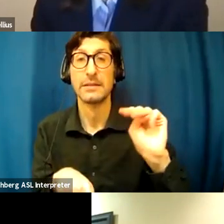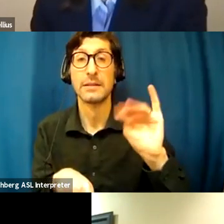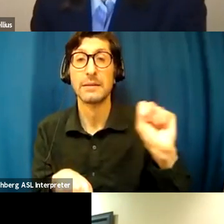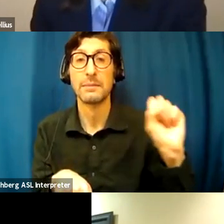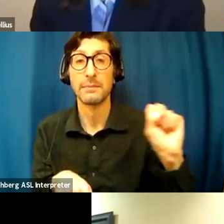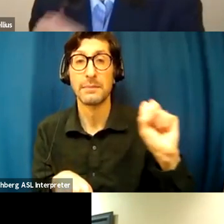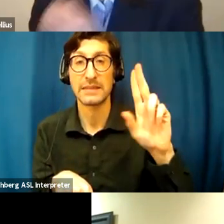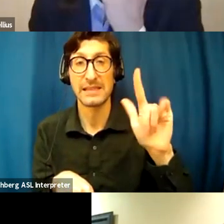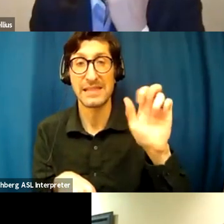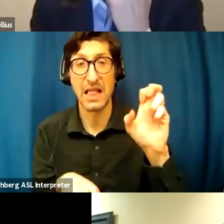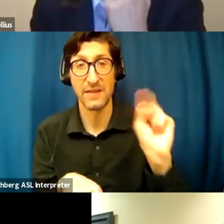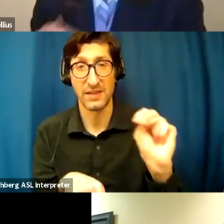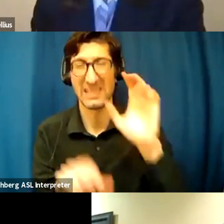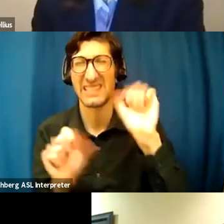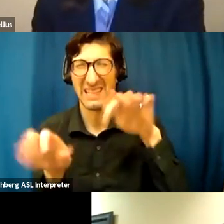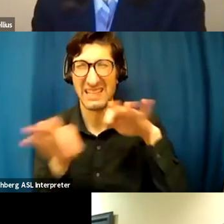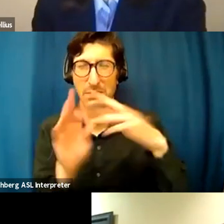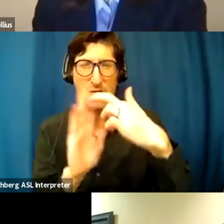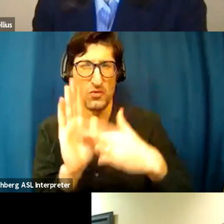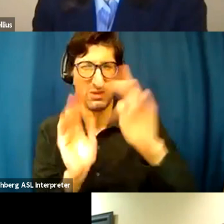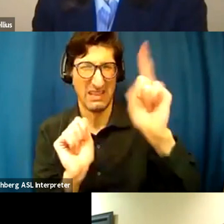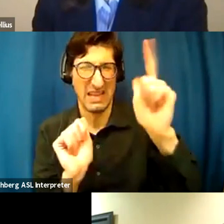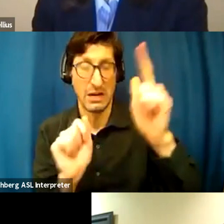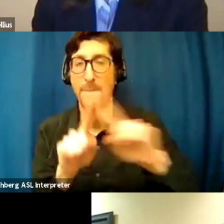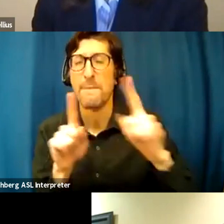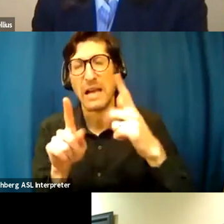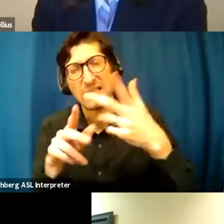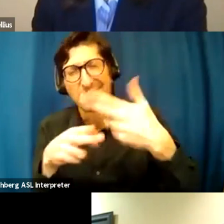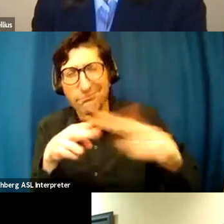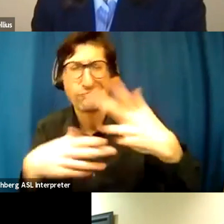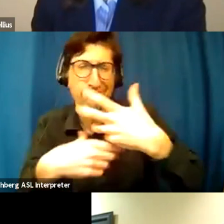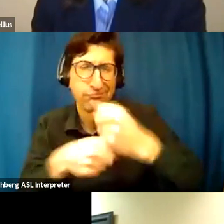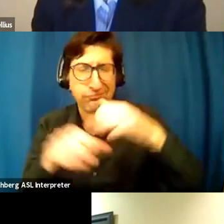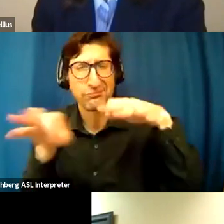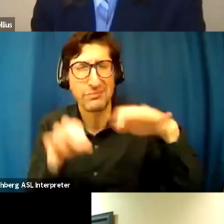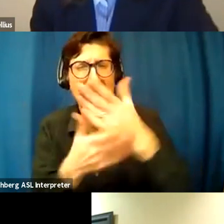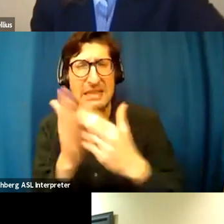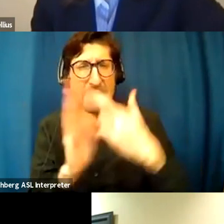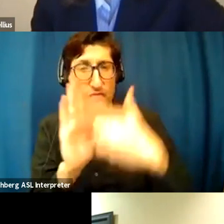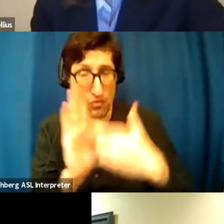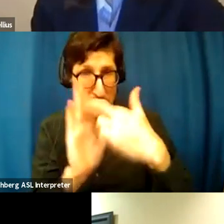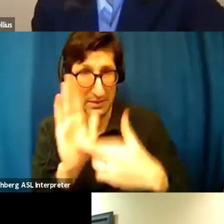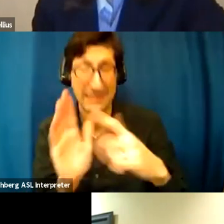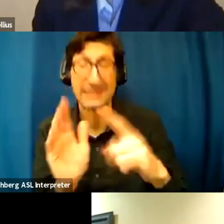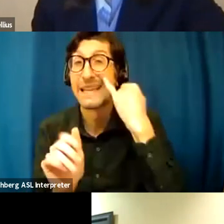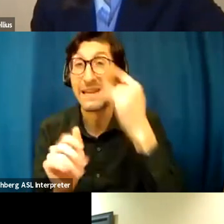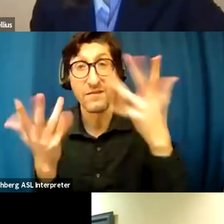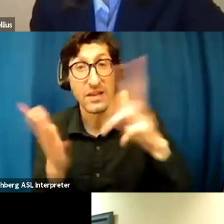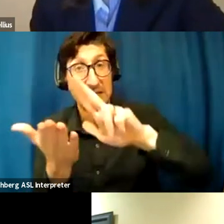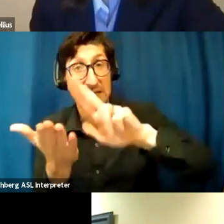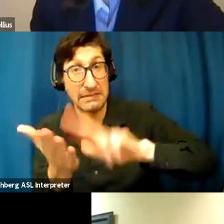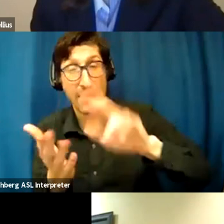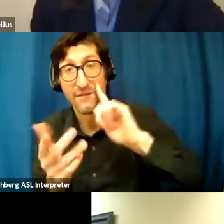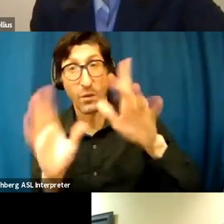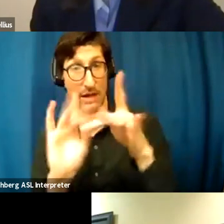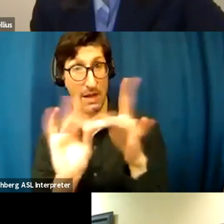about the public comment rules again later on, but here's a quick reminder for those of you who have signed up to testify.